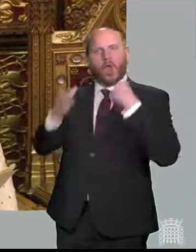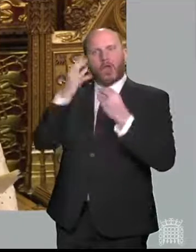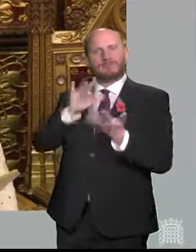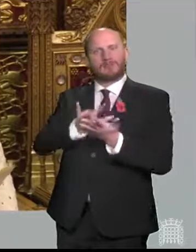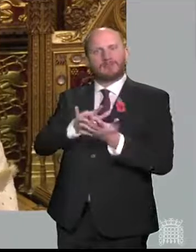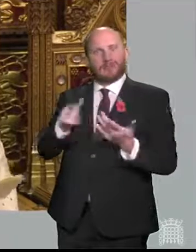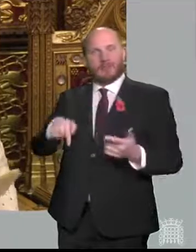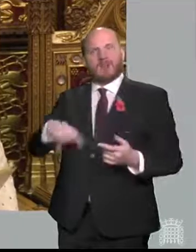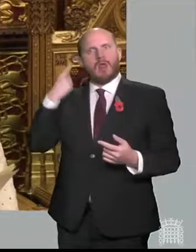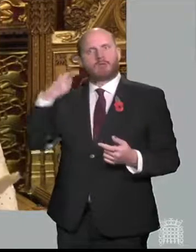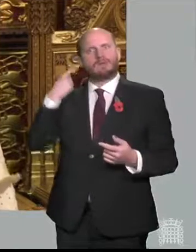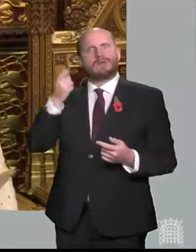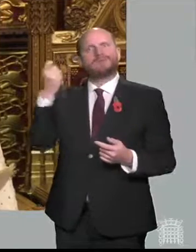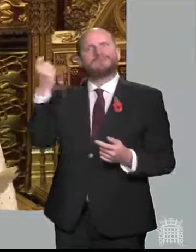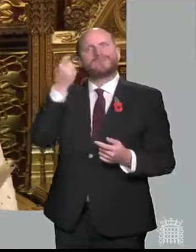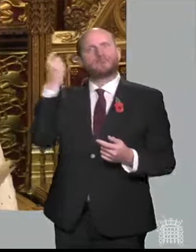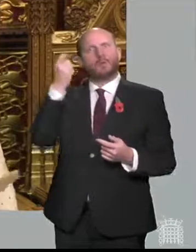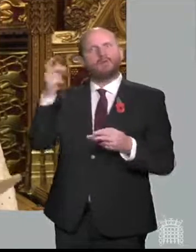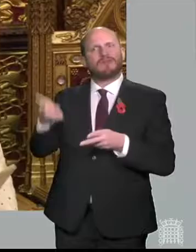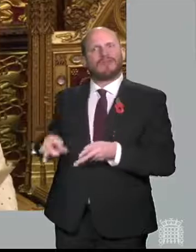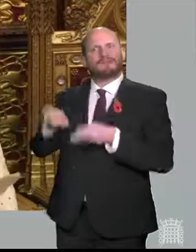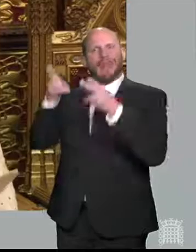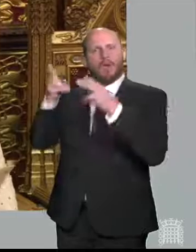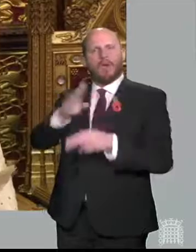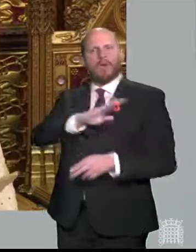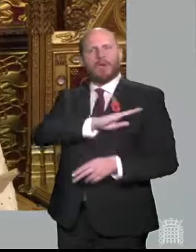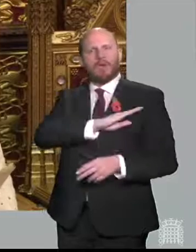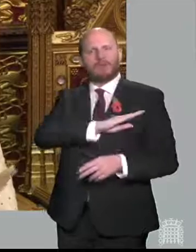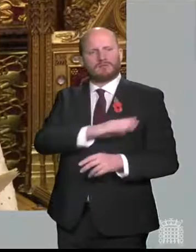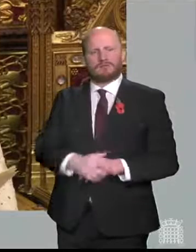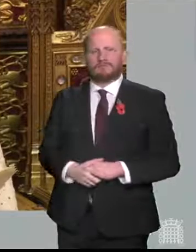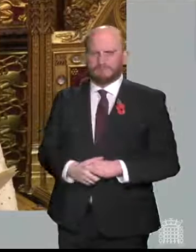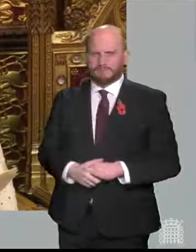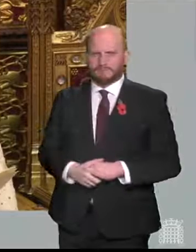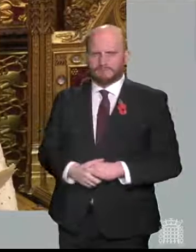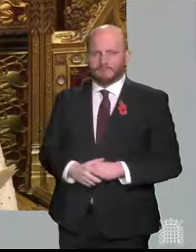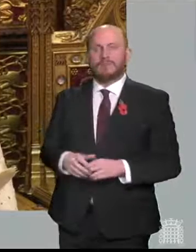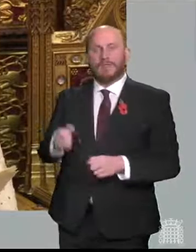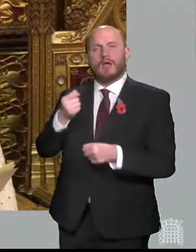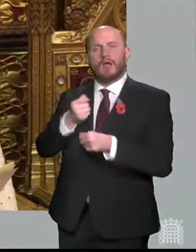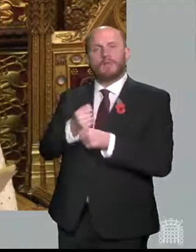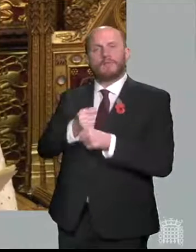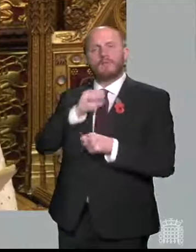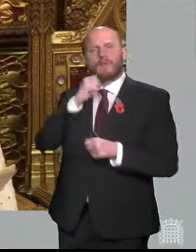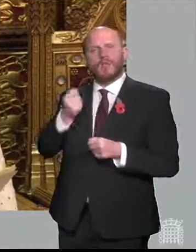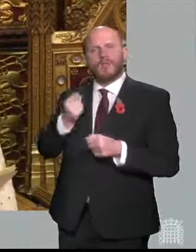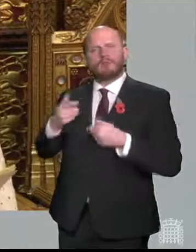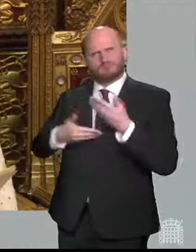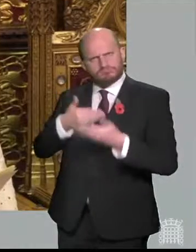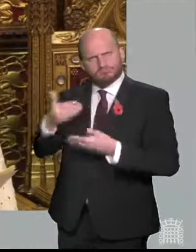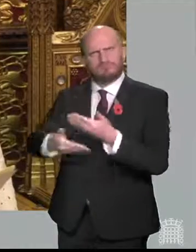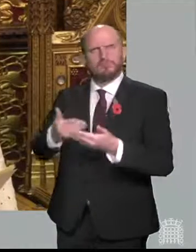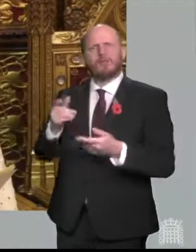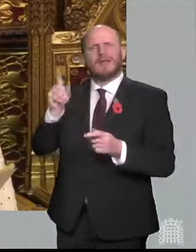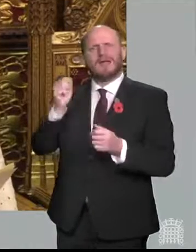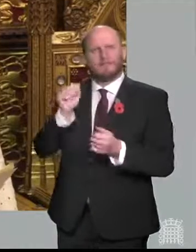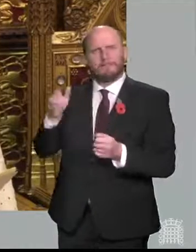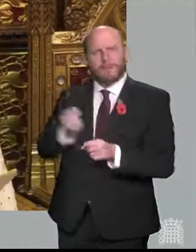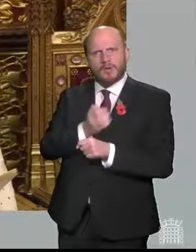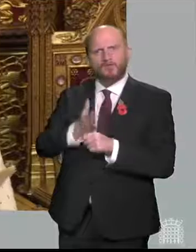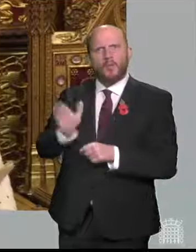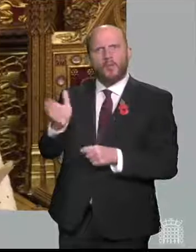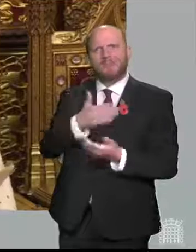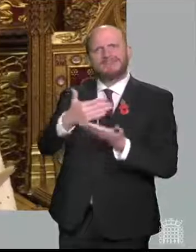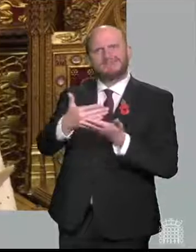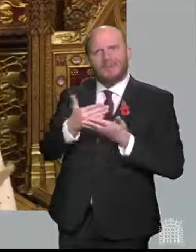My government will act to keep communities safe from crime, antisocial behaviour, terrorism